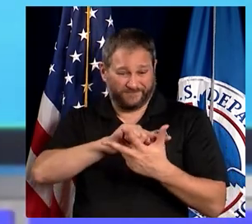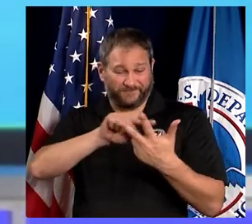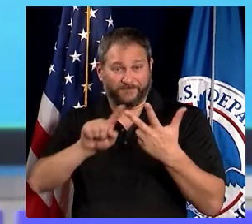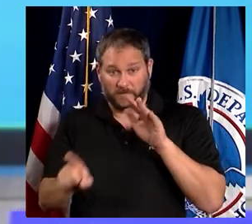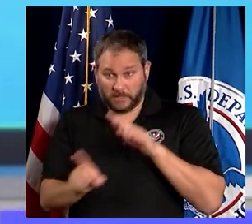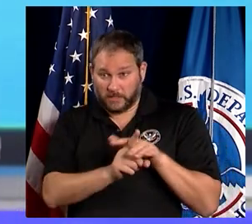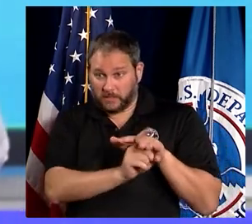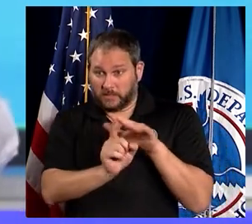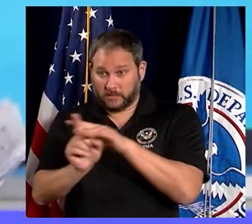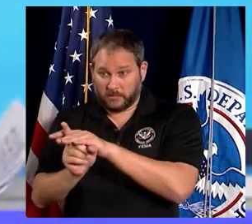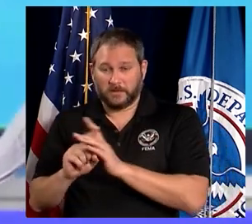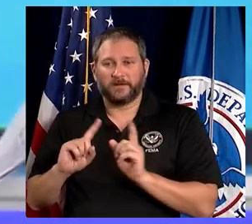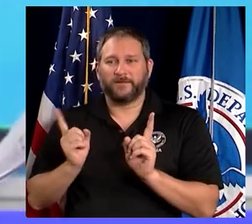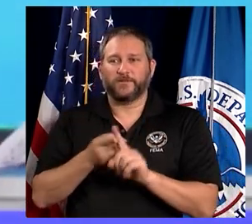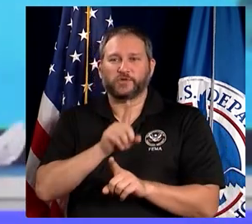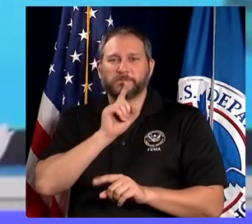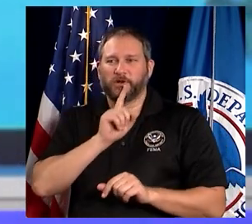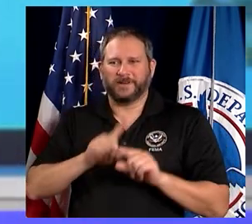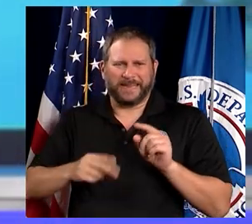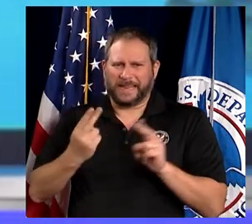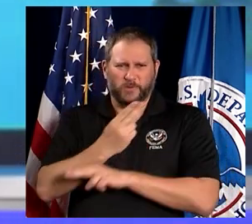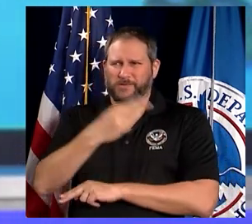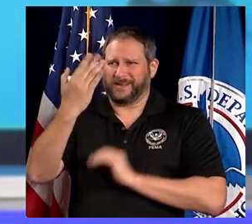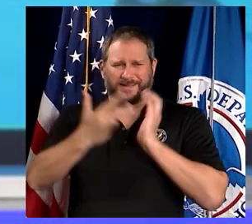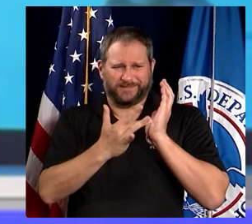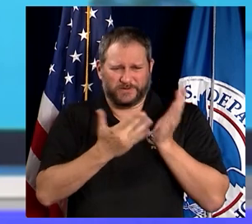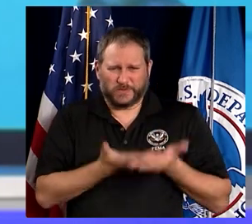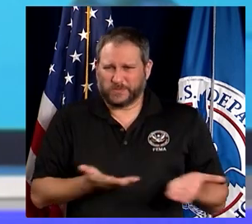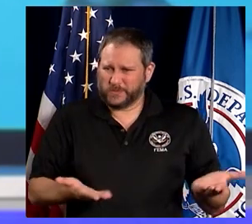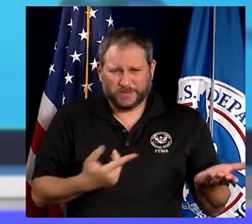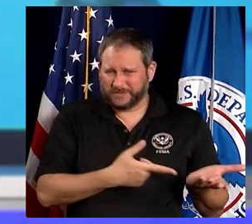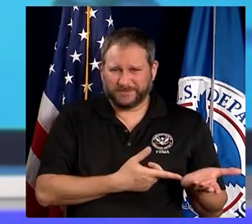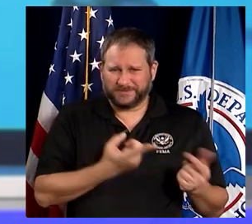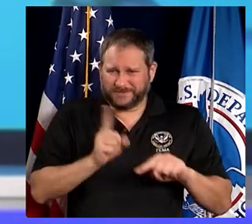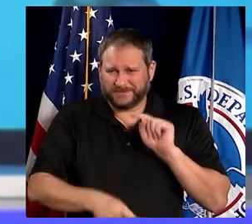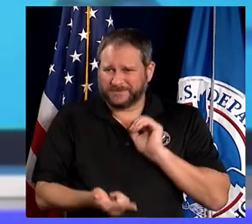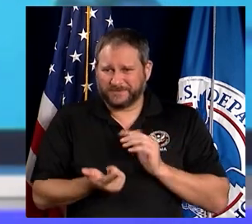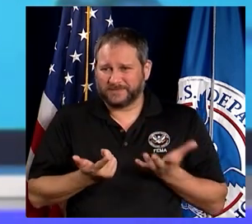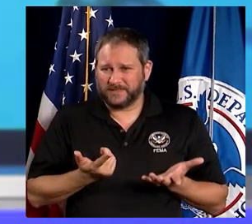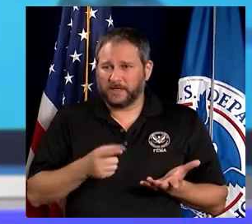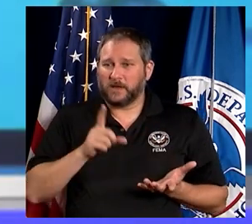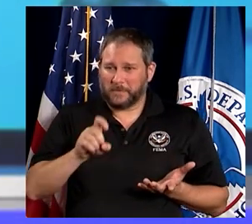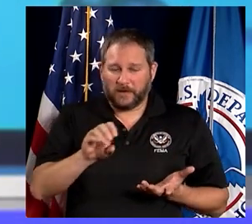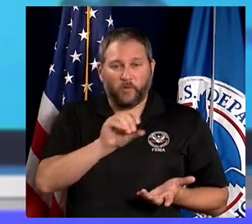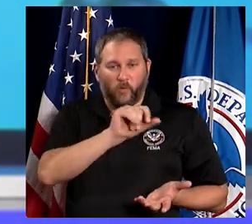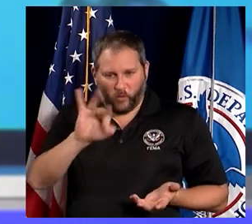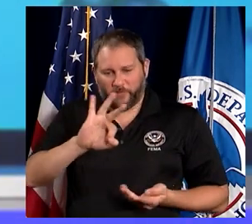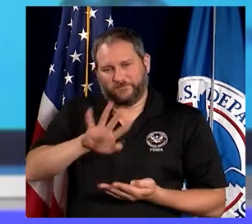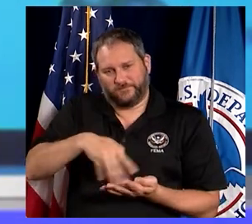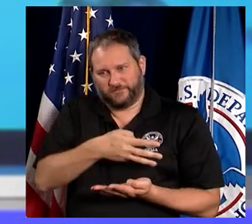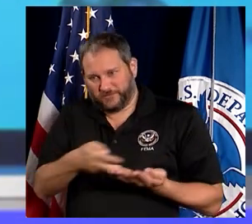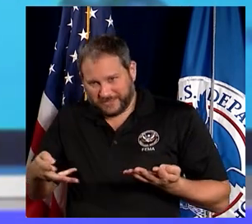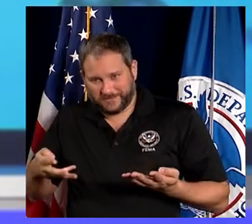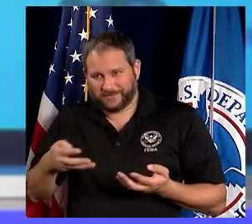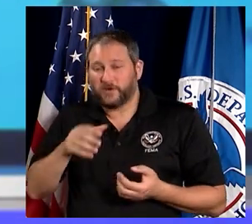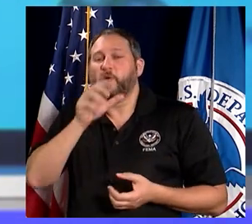won't be able to use high-tech tools. We'll need off-the-grid and old-school